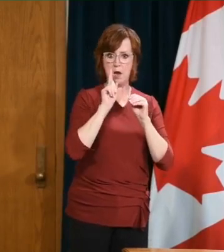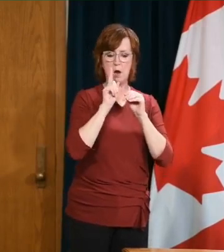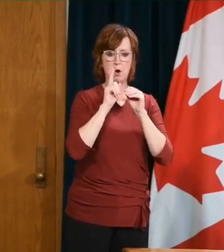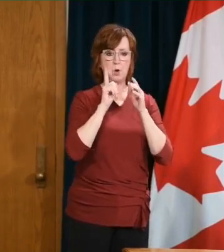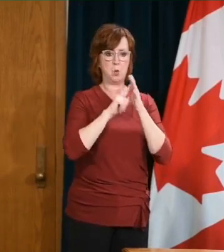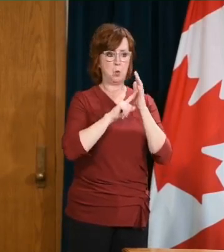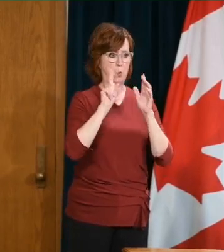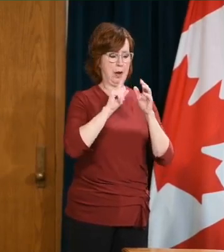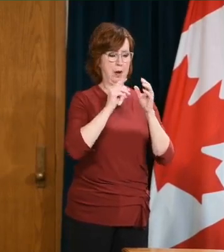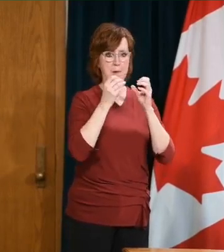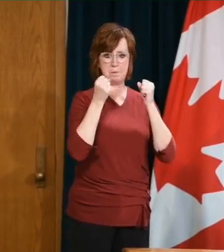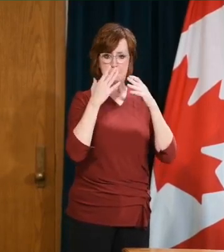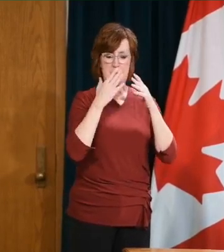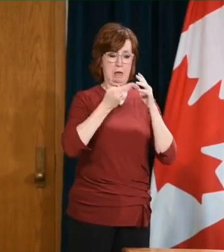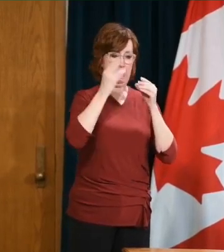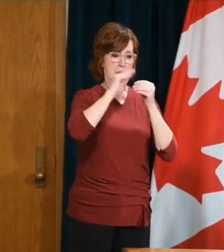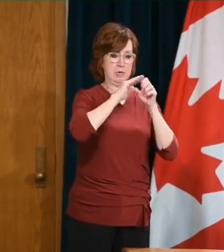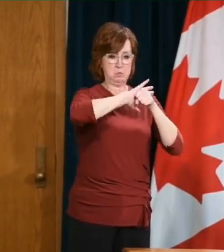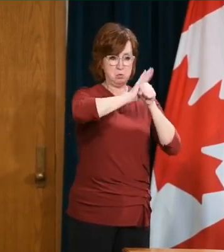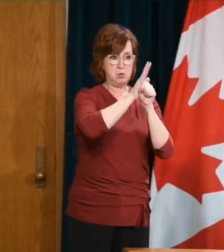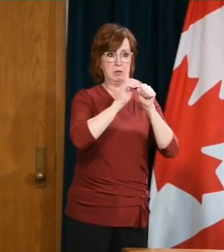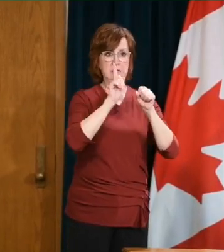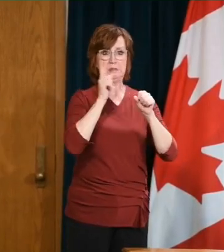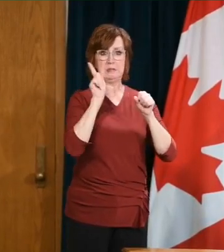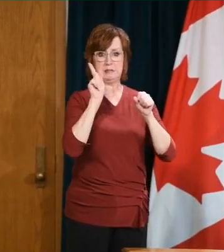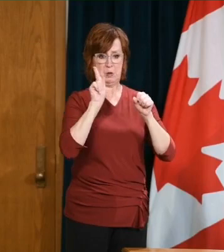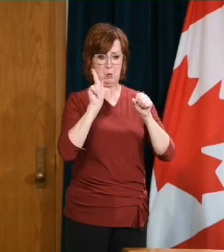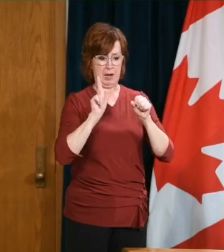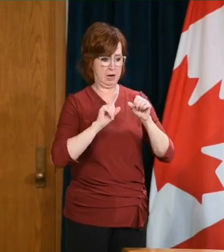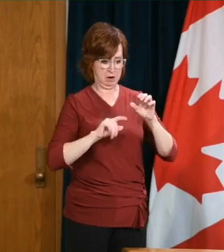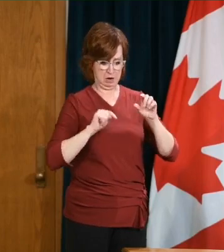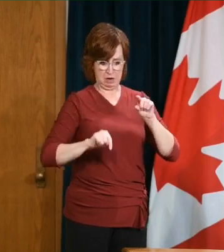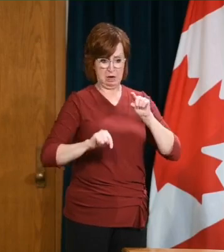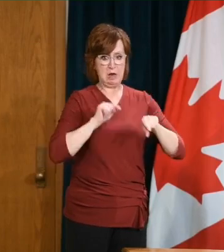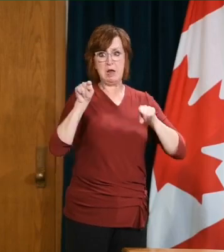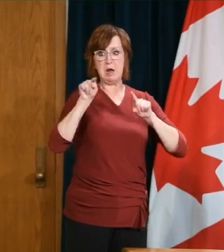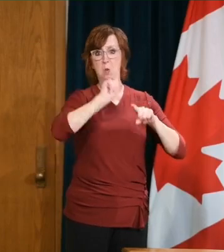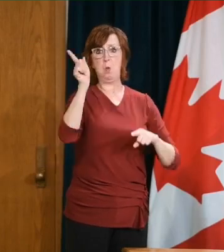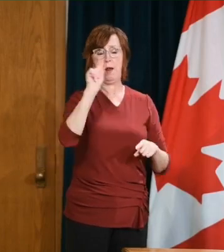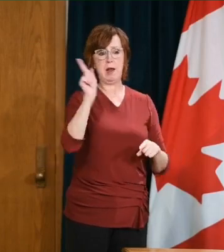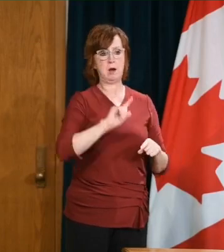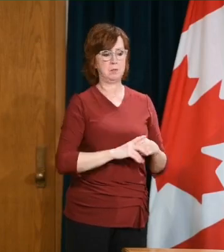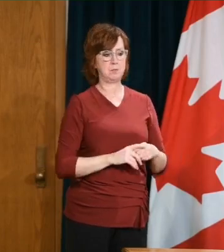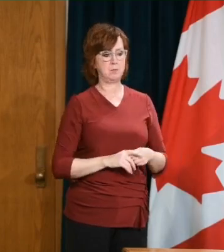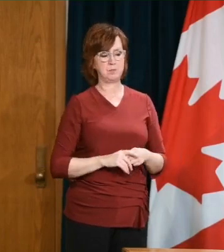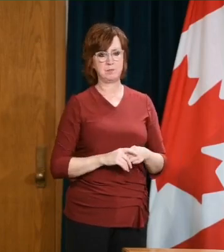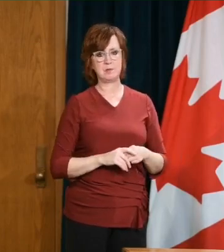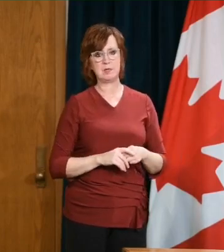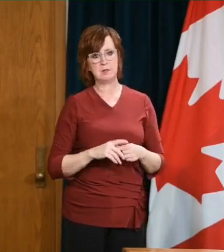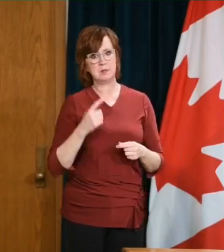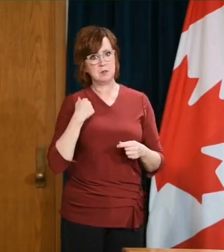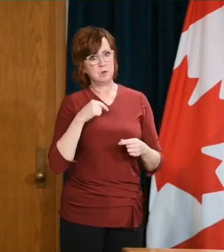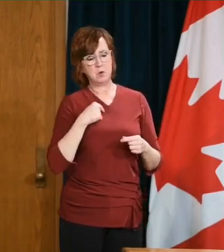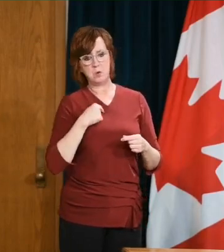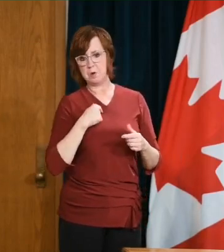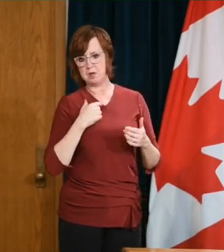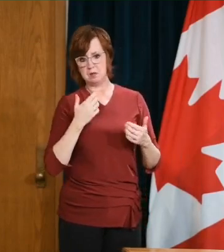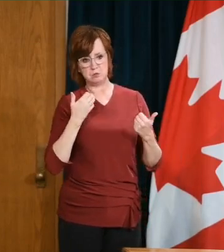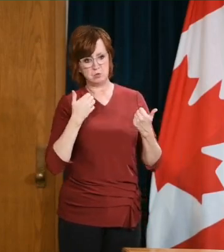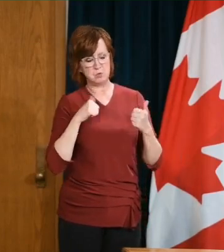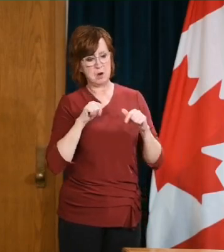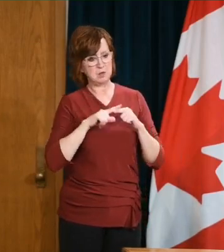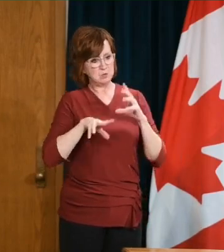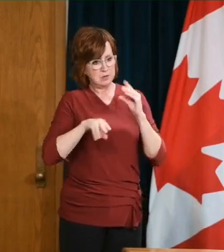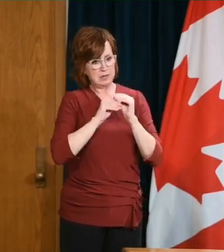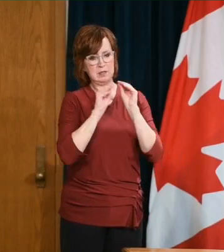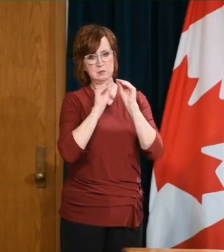positive IDs, towns, villages, cities, where they are from. We have endeavored, as I've said, to expand the information